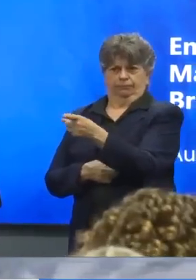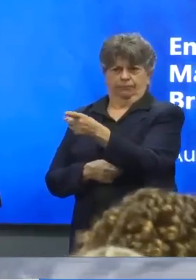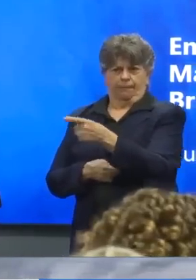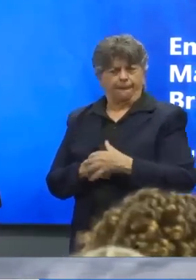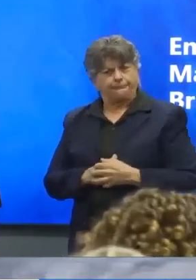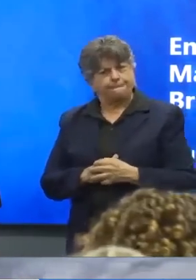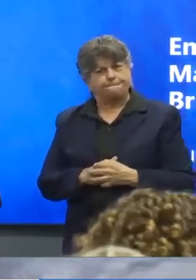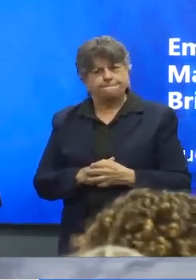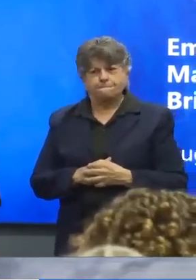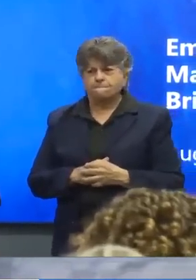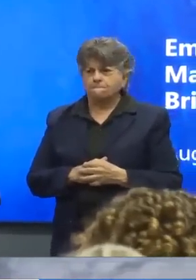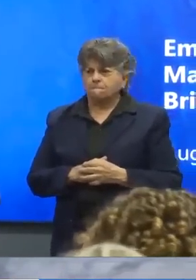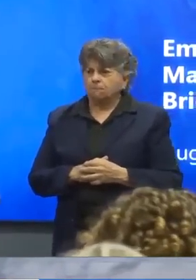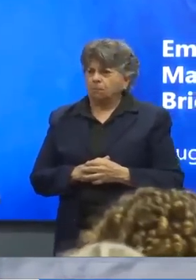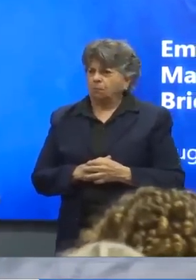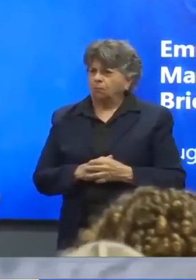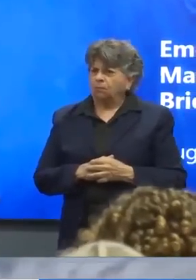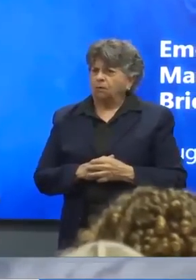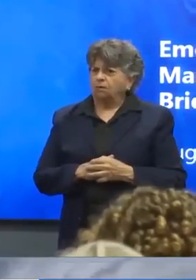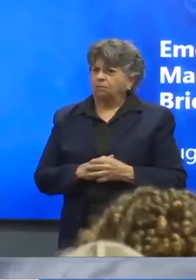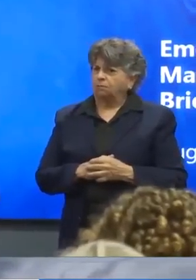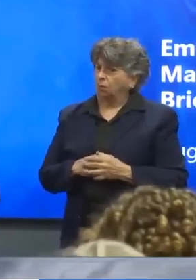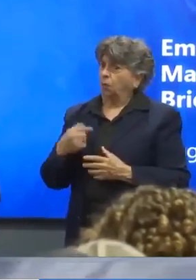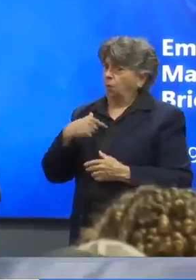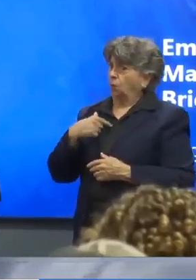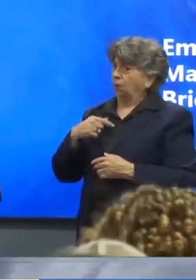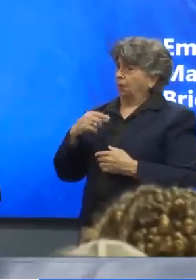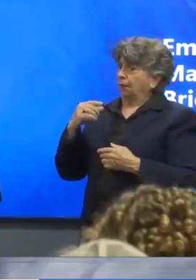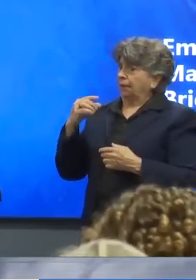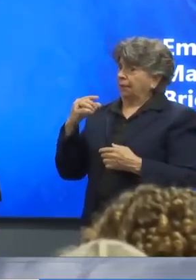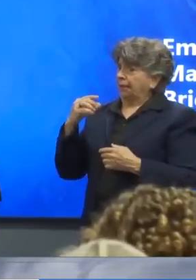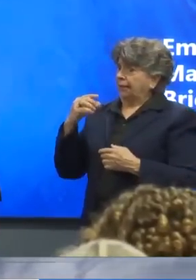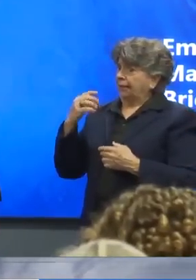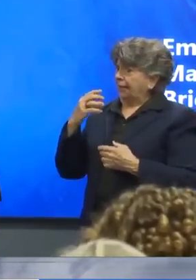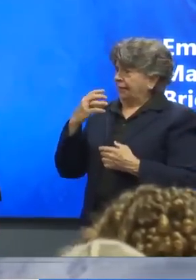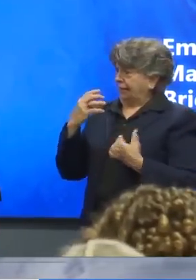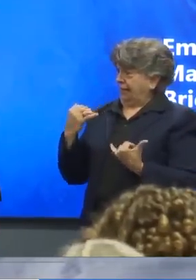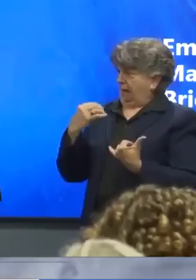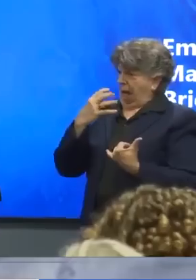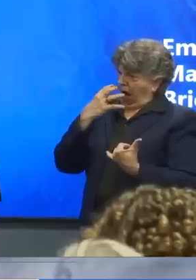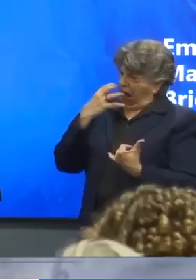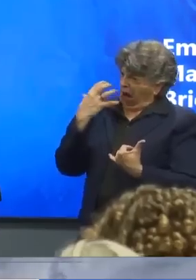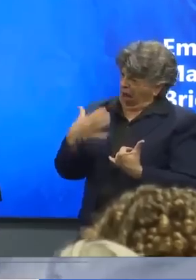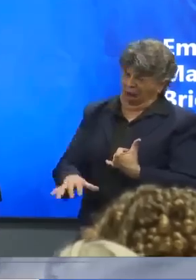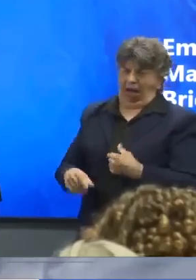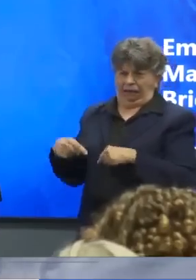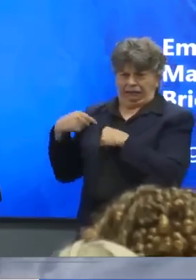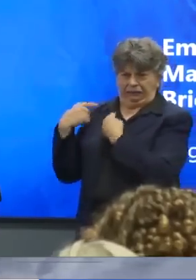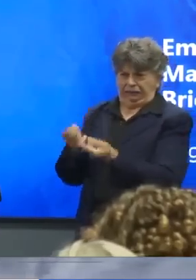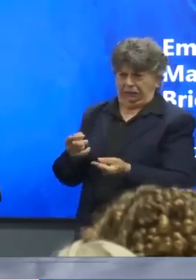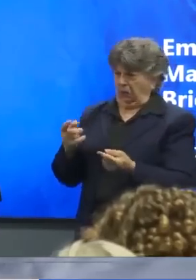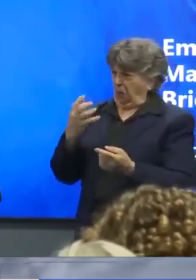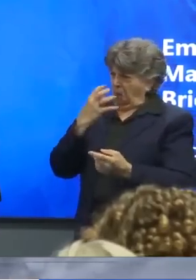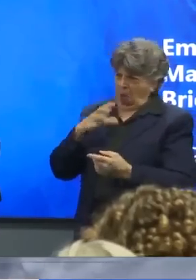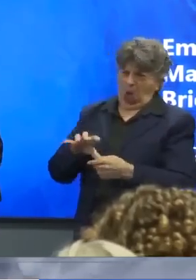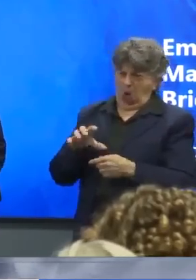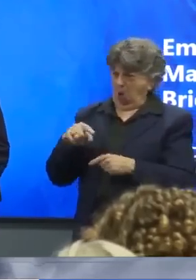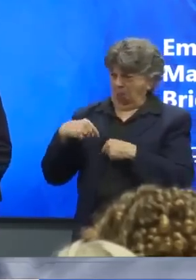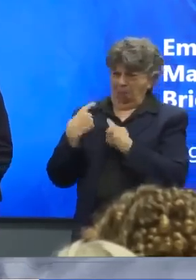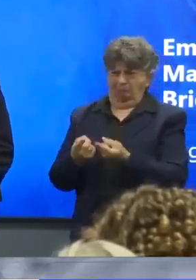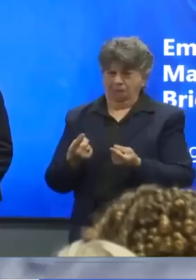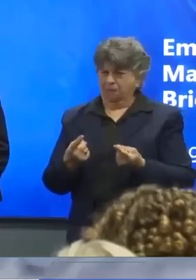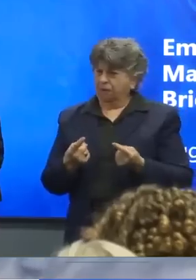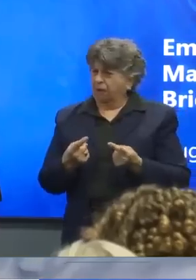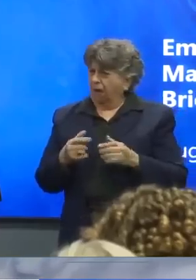the middle of a significant historic heat wave. This summer has been far hotter than average. How is the state planning to help